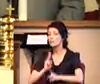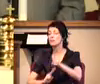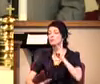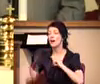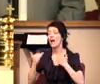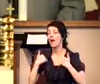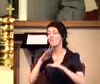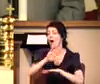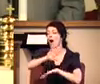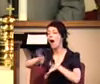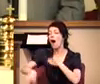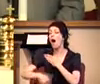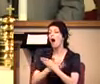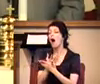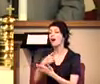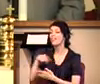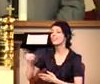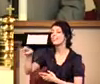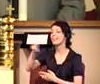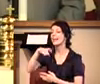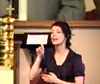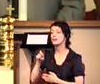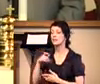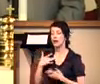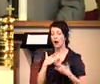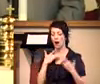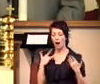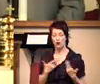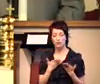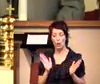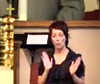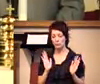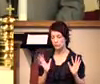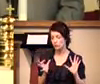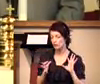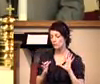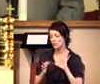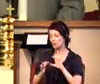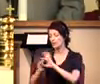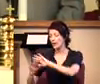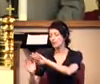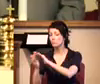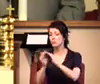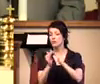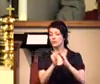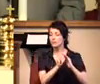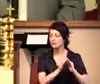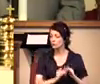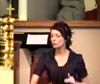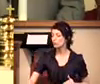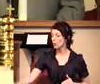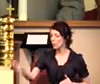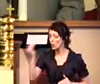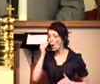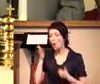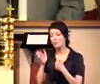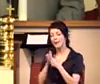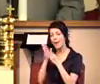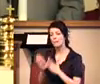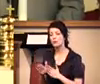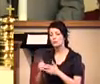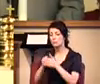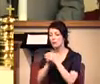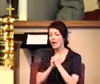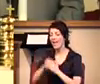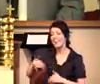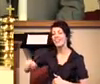And as you open your heart, that you open it to your community, that you would know your neighbors, and that you would pray that